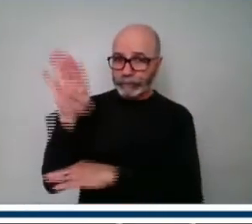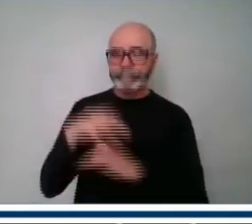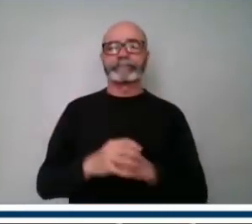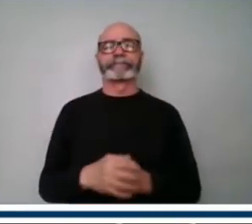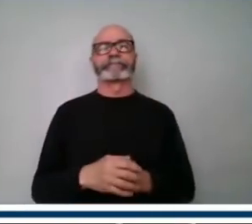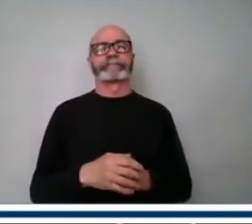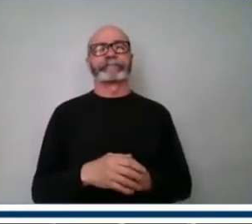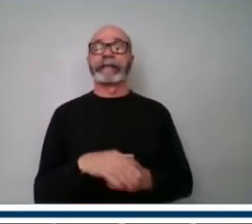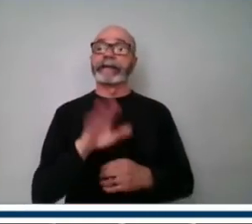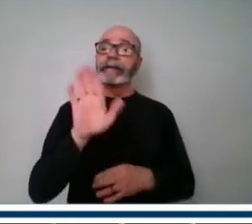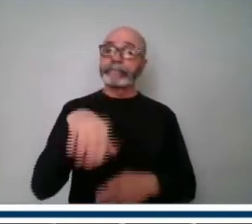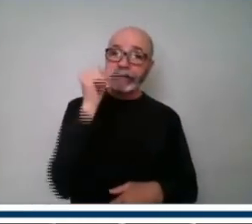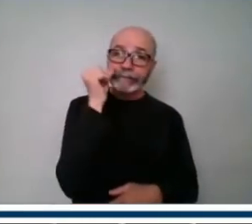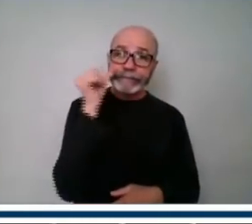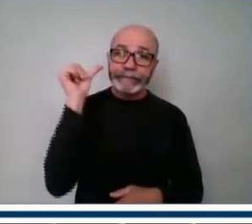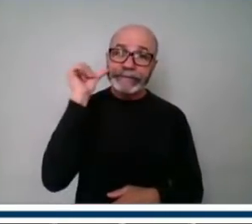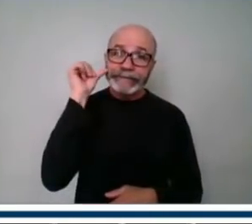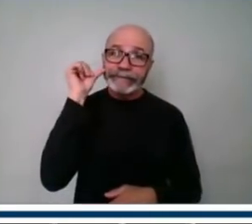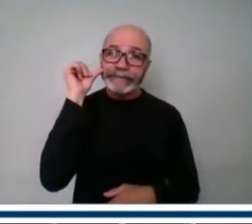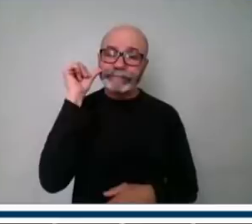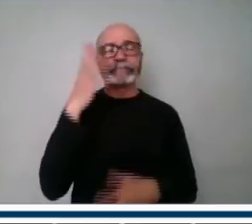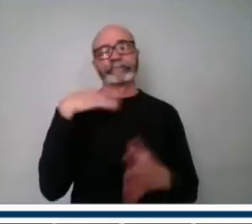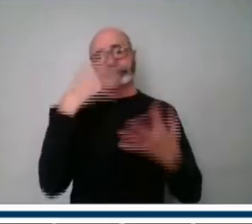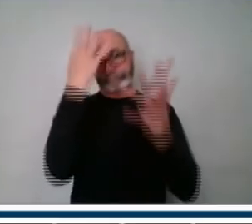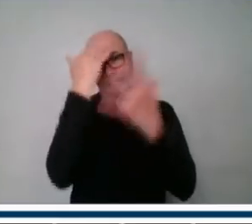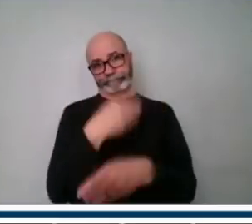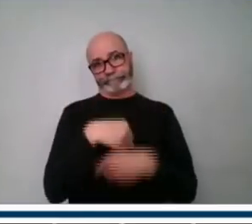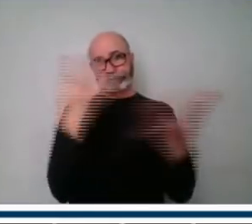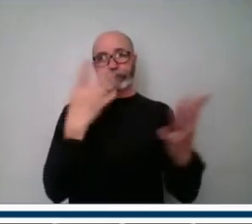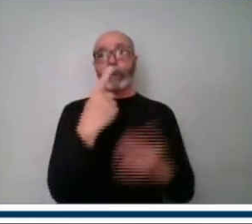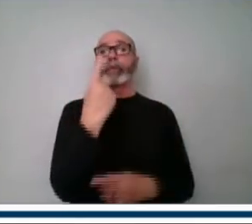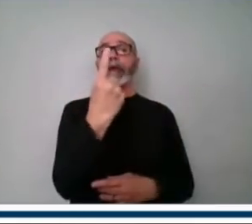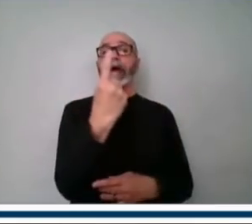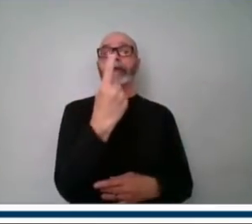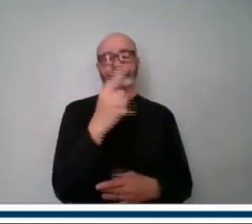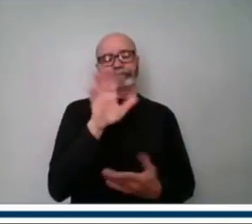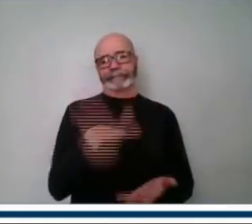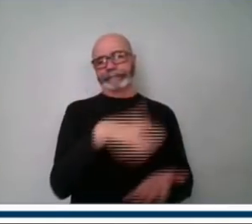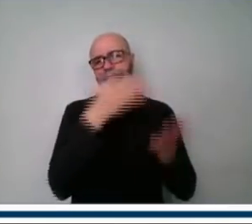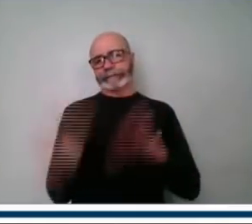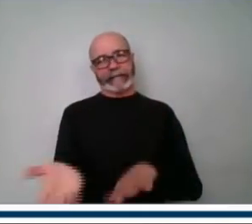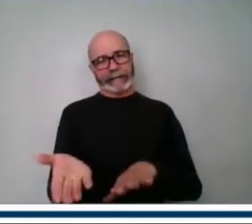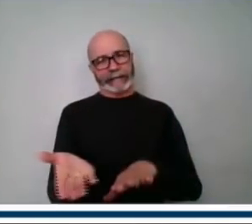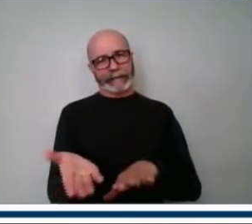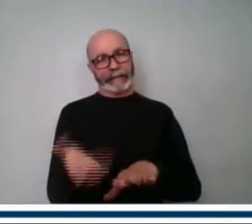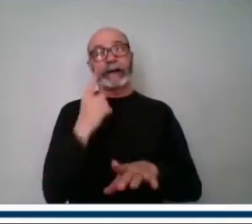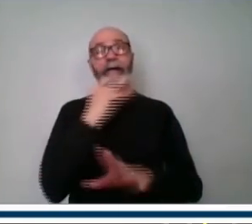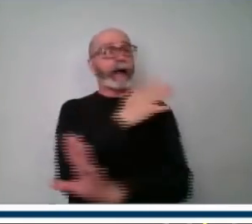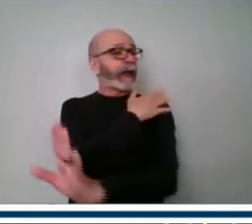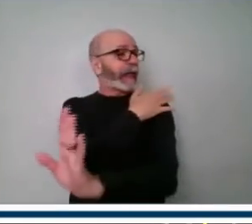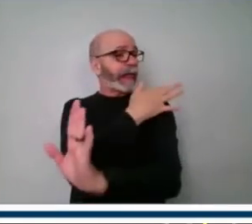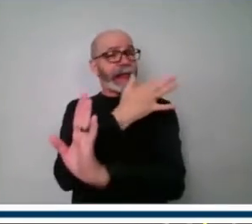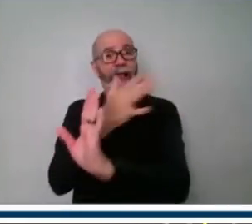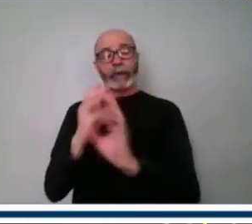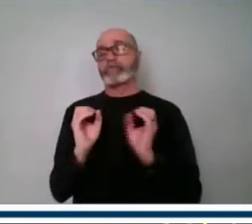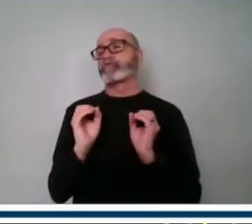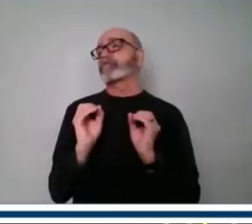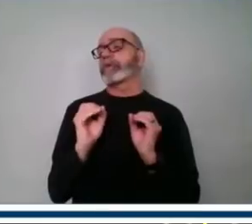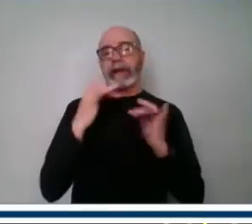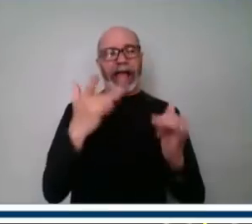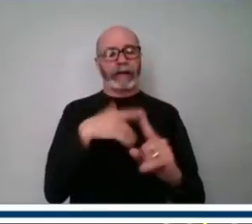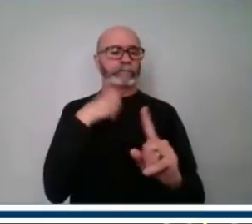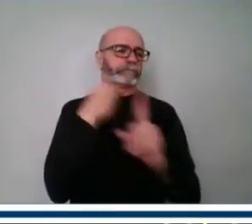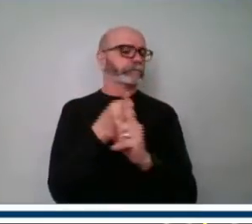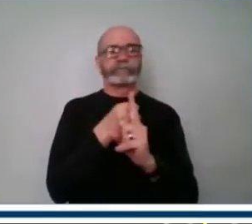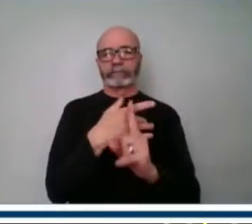our first death due to COVID-19 since August. I extend my deepest sympathies again and those of all Nova Scotians